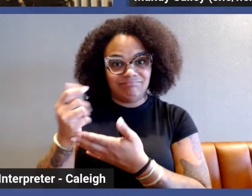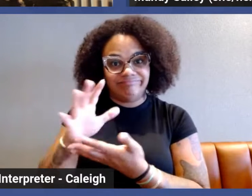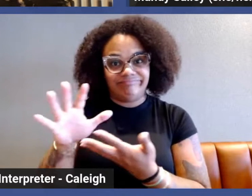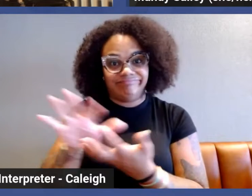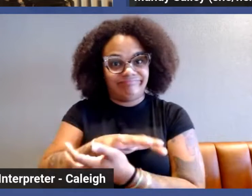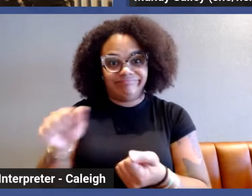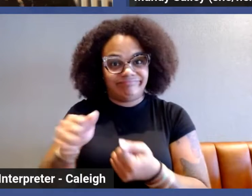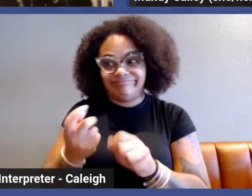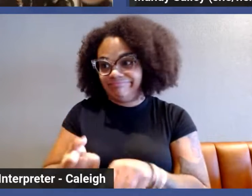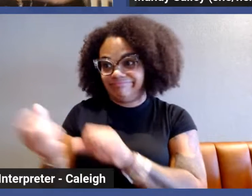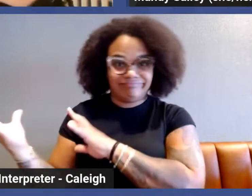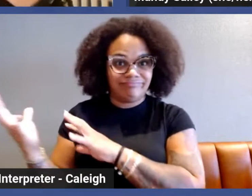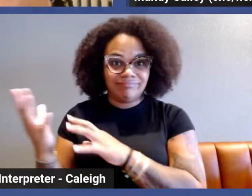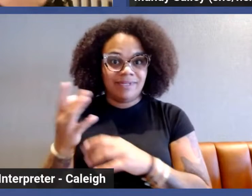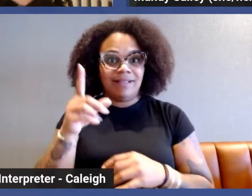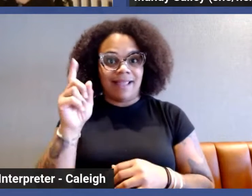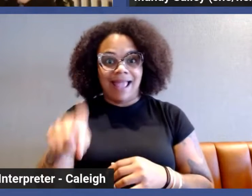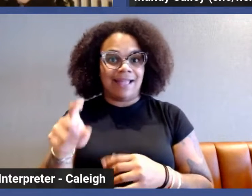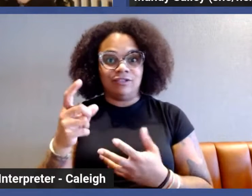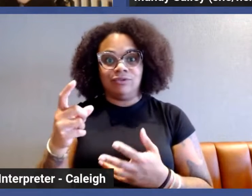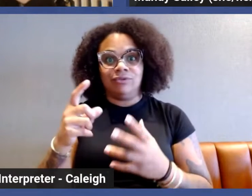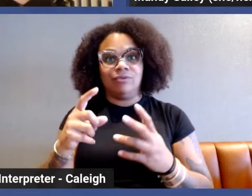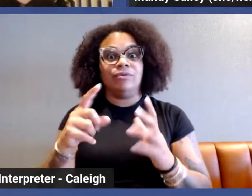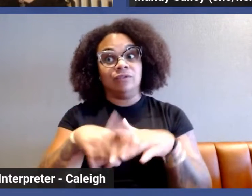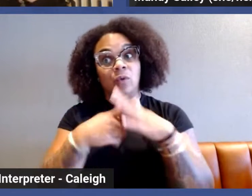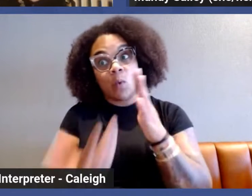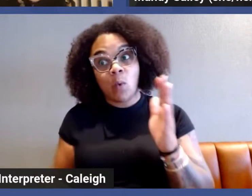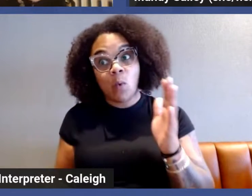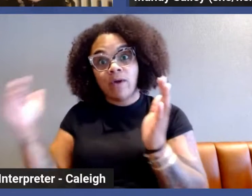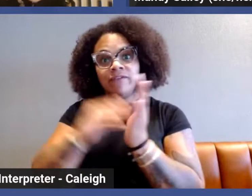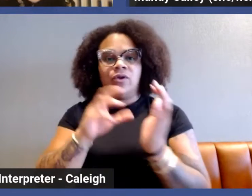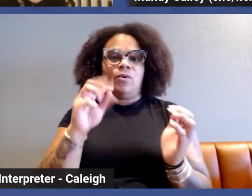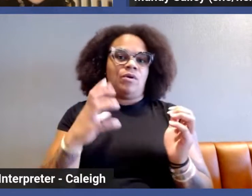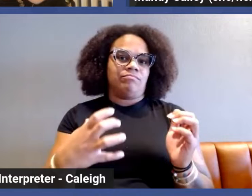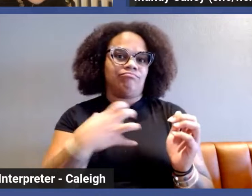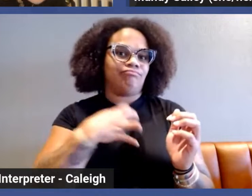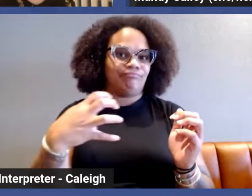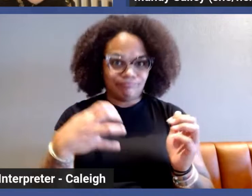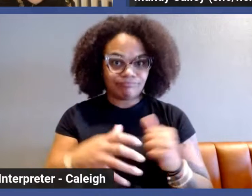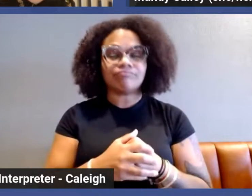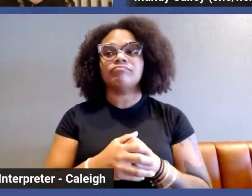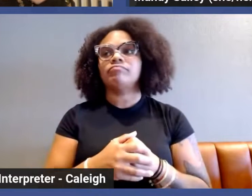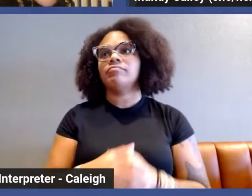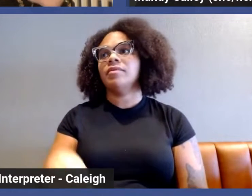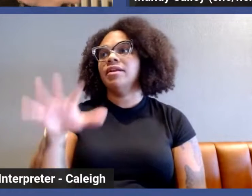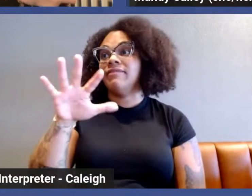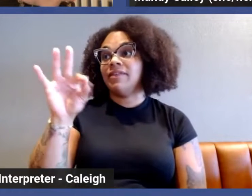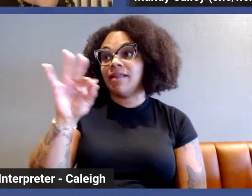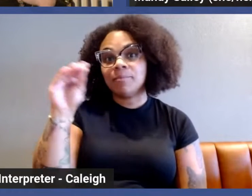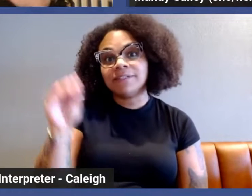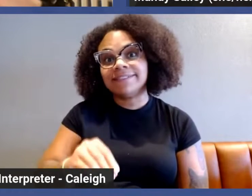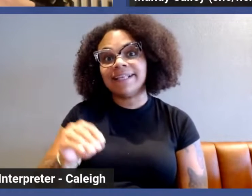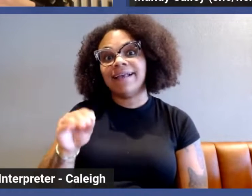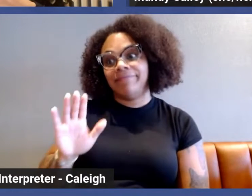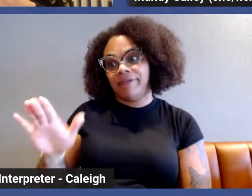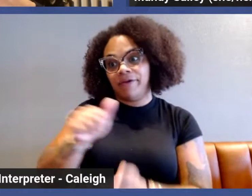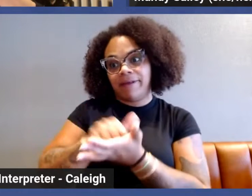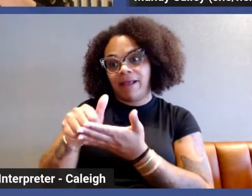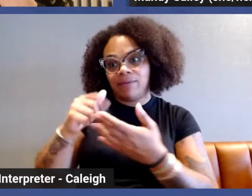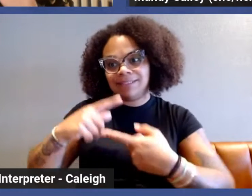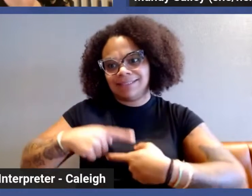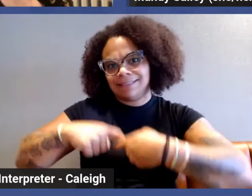annihilated, and had to either repeal or start over. And then 59% had been like suspended or